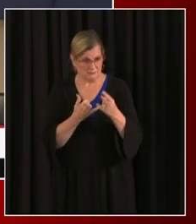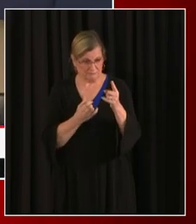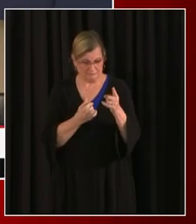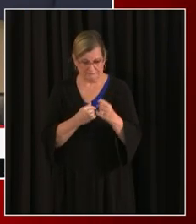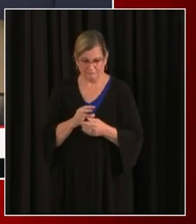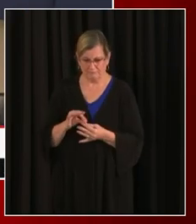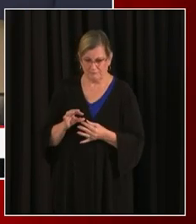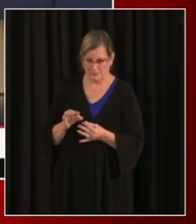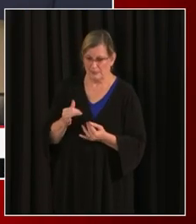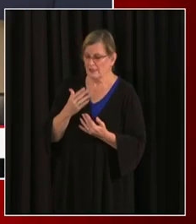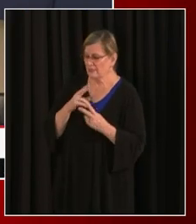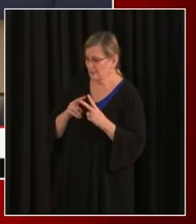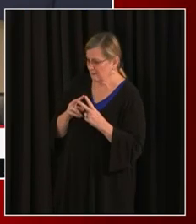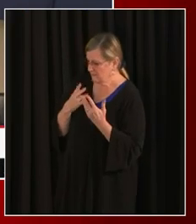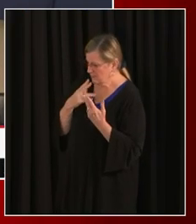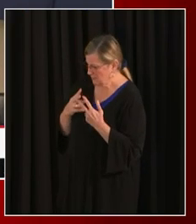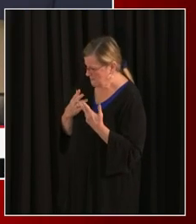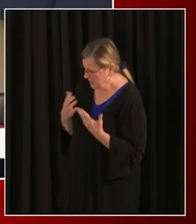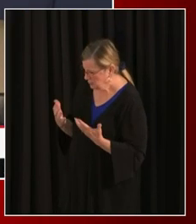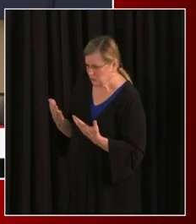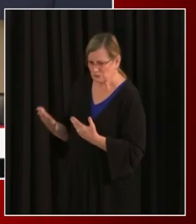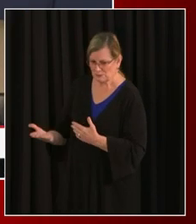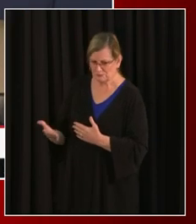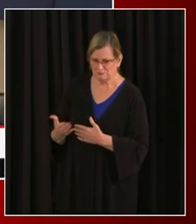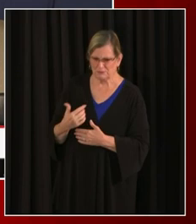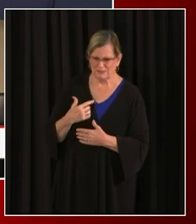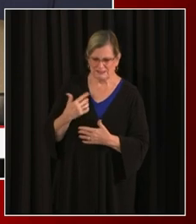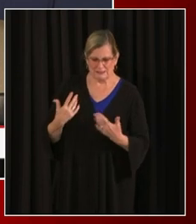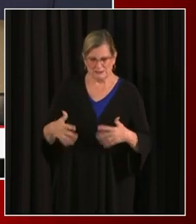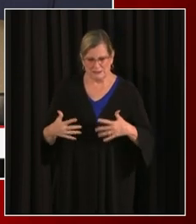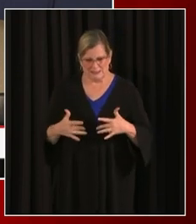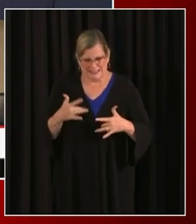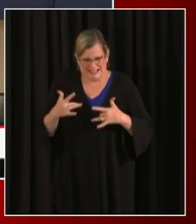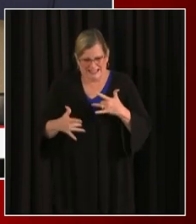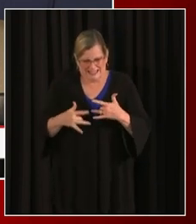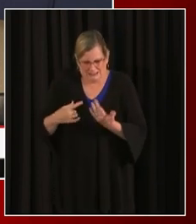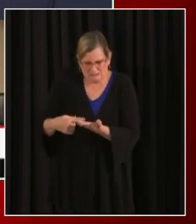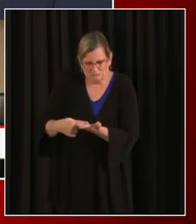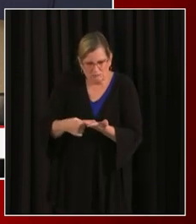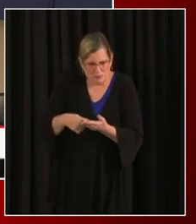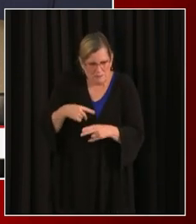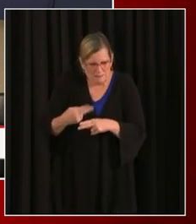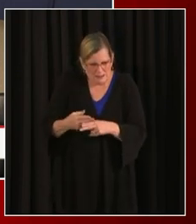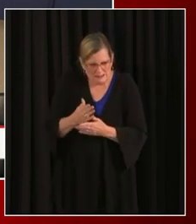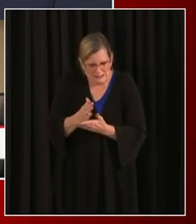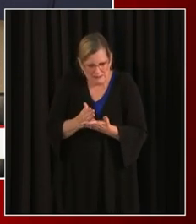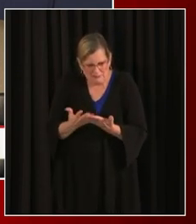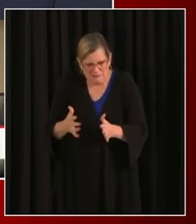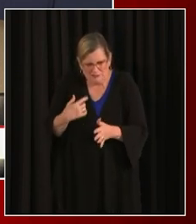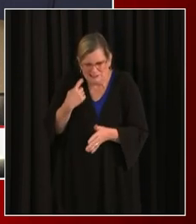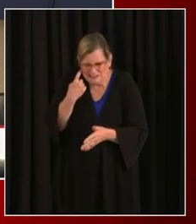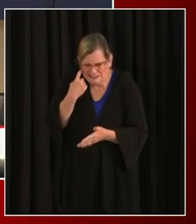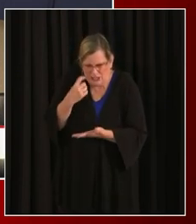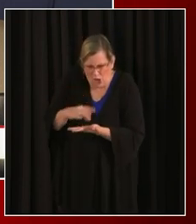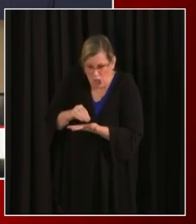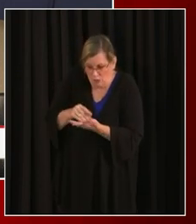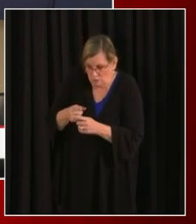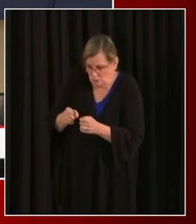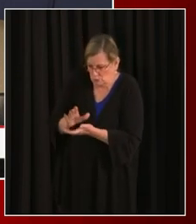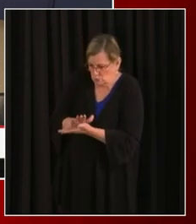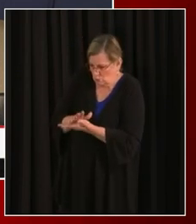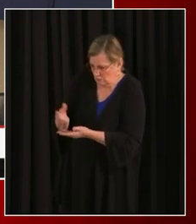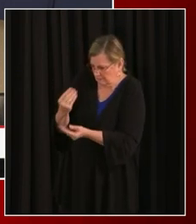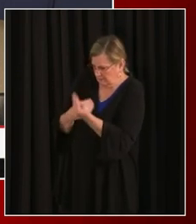Thank you very much, Mayor Bowser. I'm really excited today to talk a little bit about some of the things we've been learning from the schools that we've